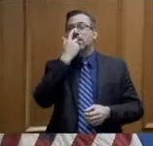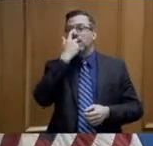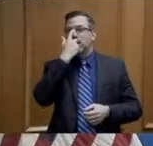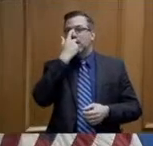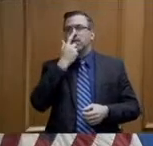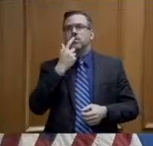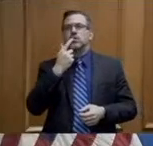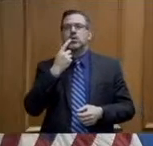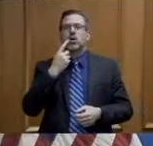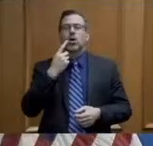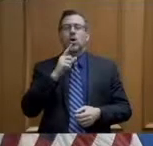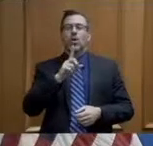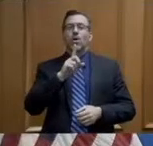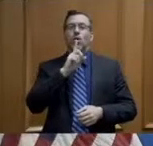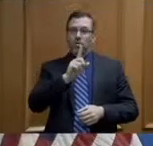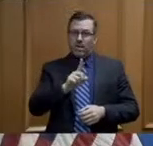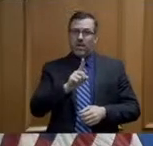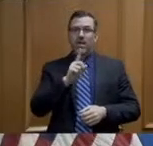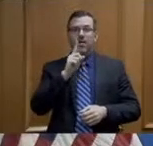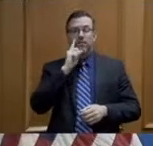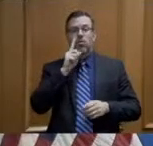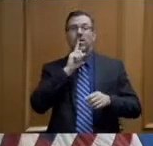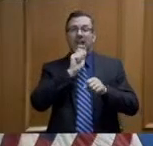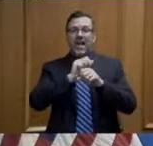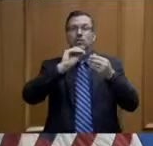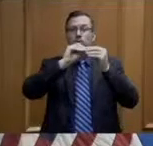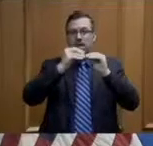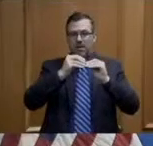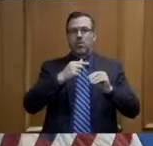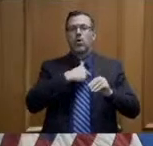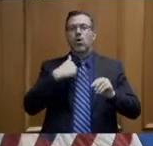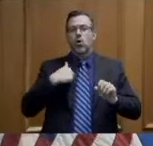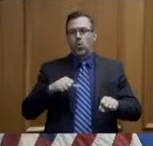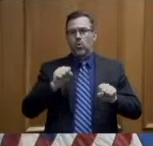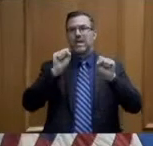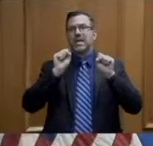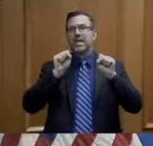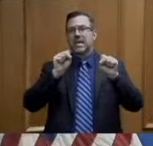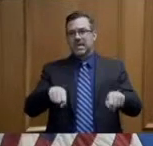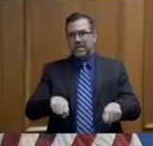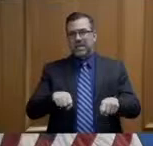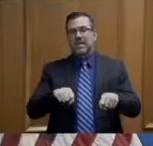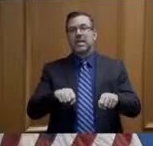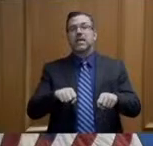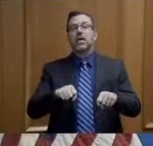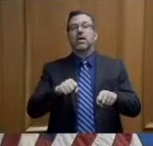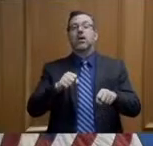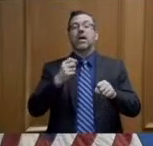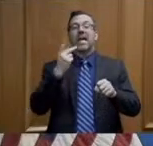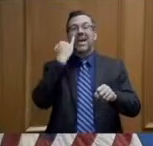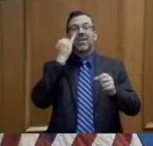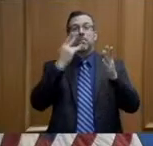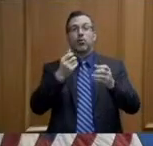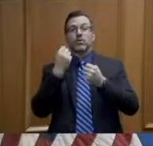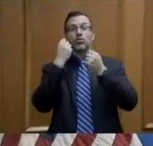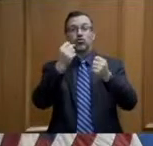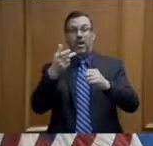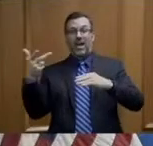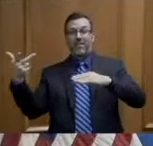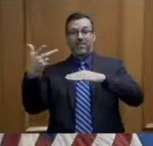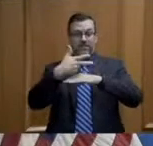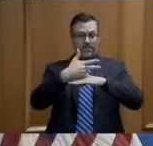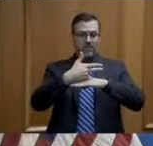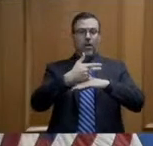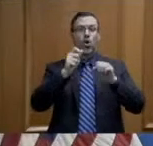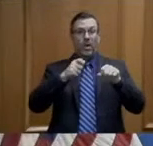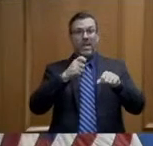number, we are able to process about 1 car every 5 minutes. What we don't know